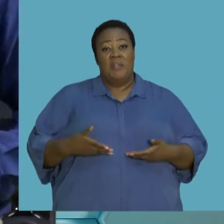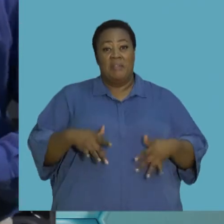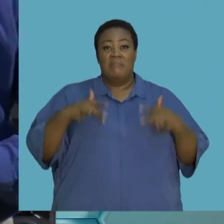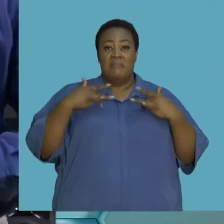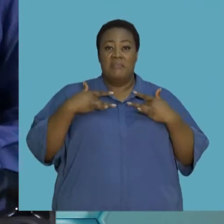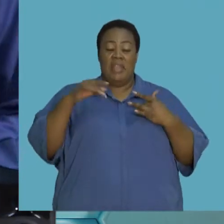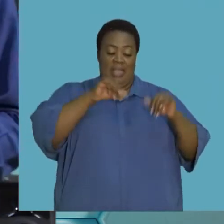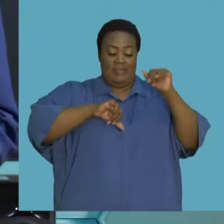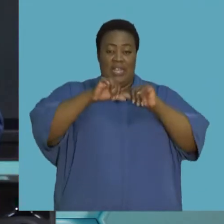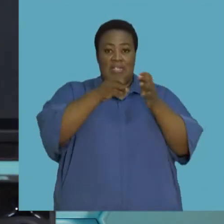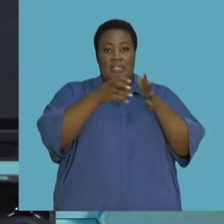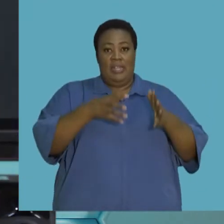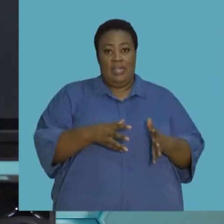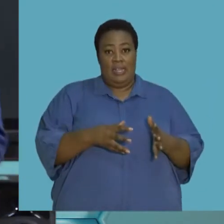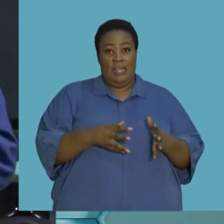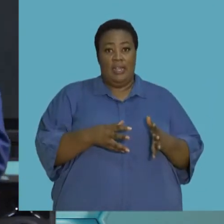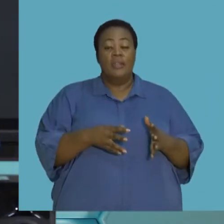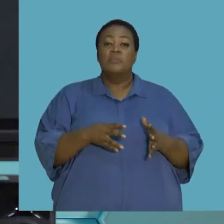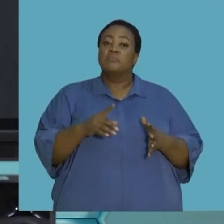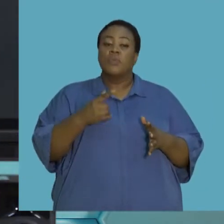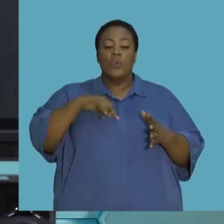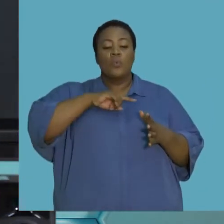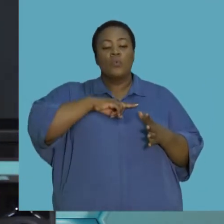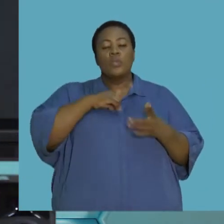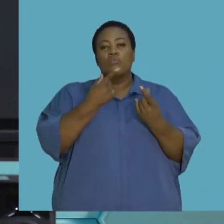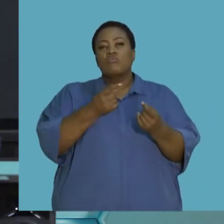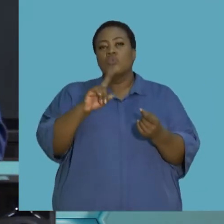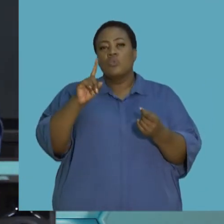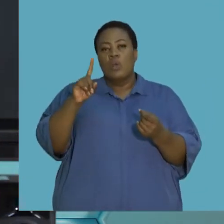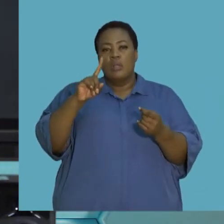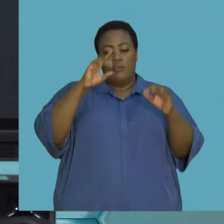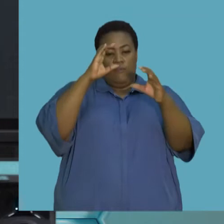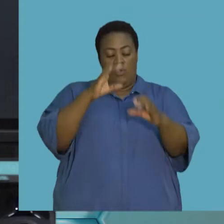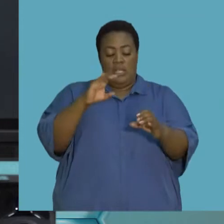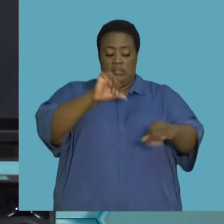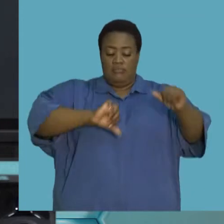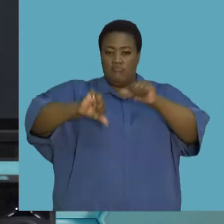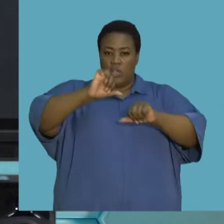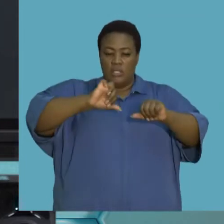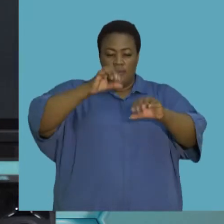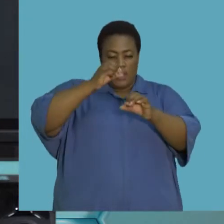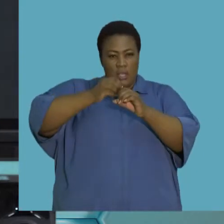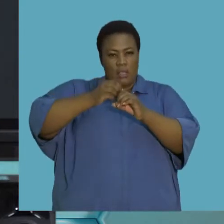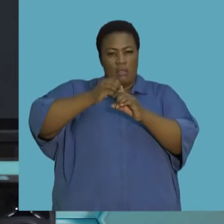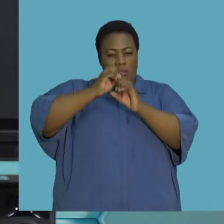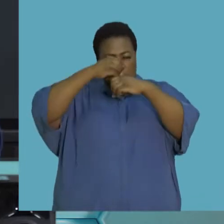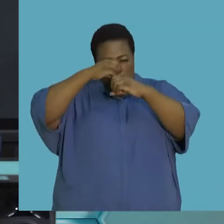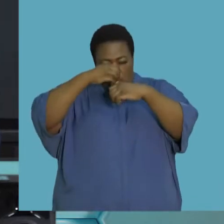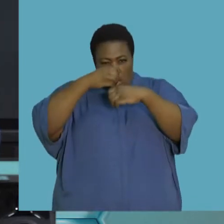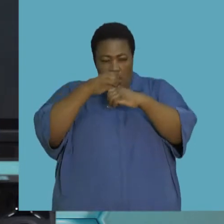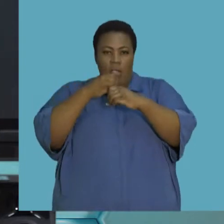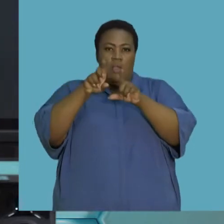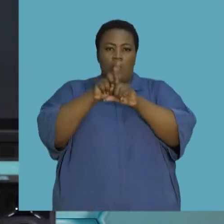Welcome, life science learners, to an installment of Life Sciences where we're looking at scientific experiments and scientific